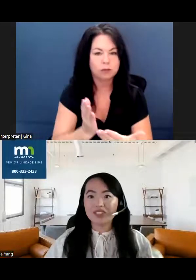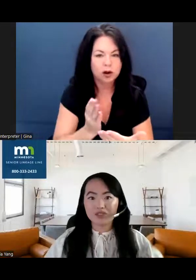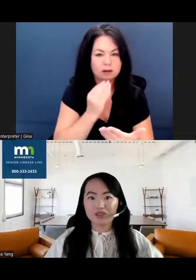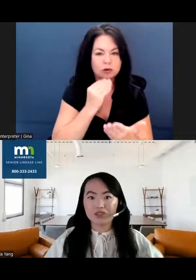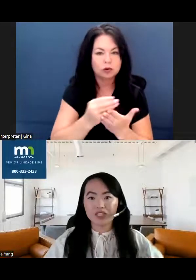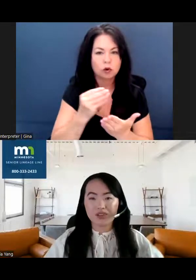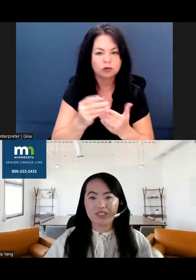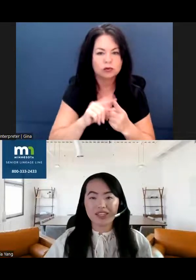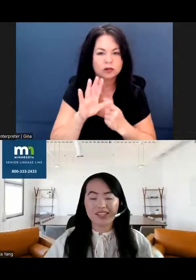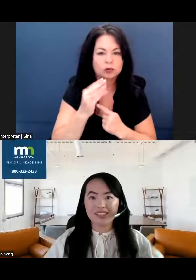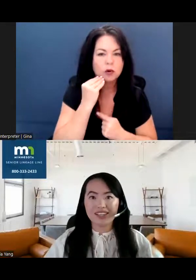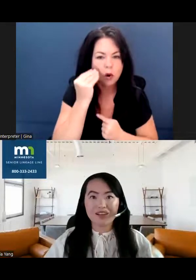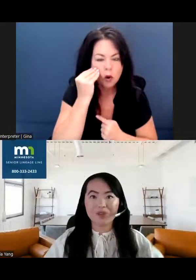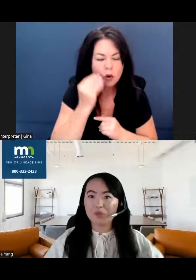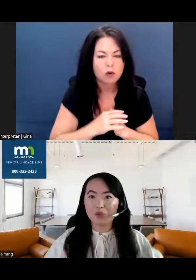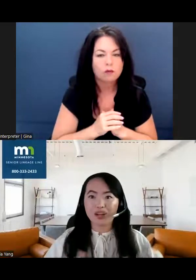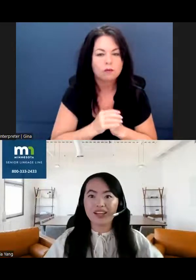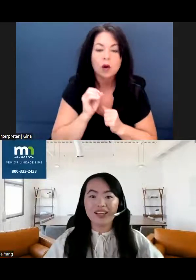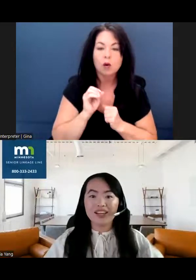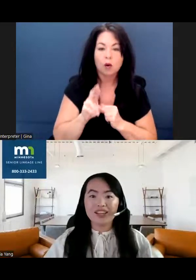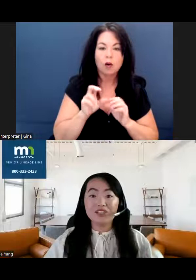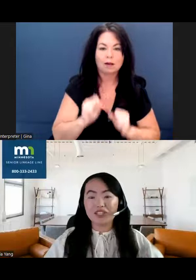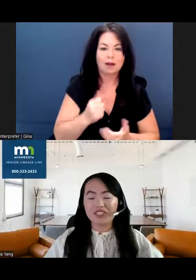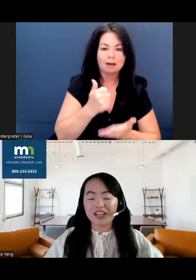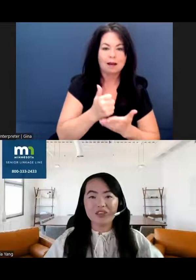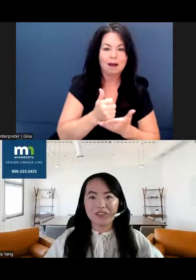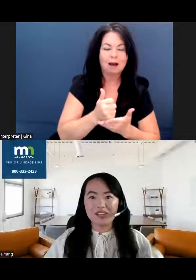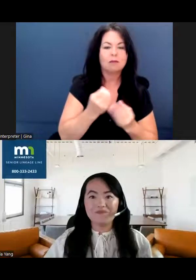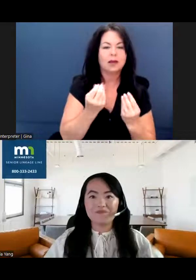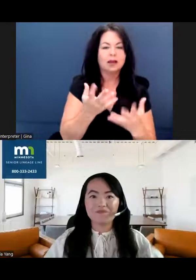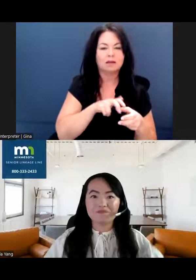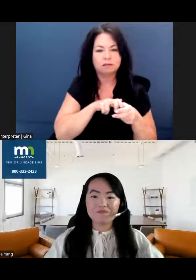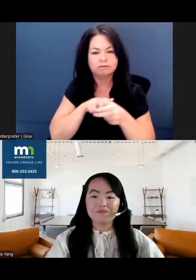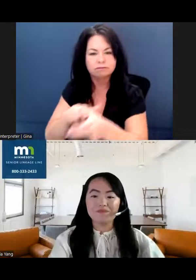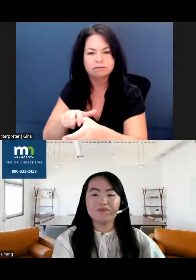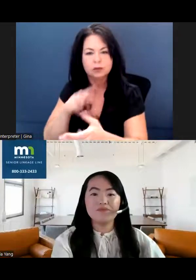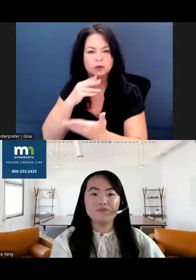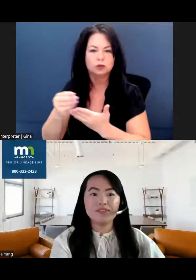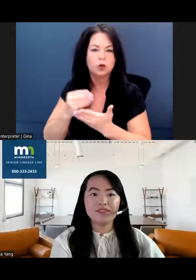ride to the grocery store to get the appropriate nutrition that you need.